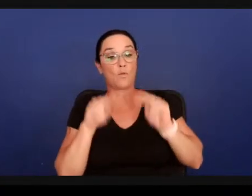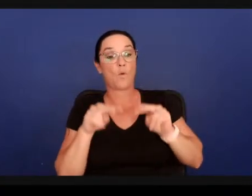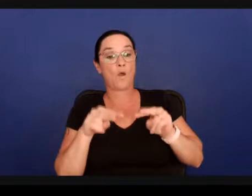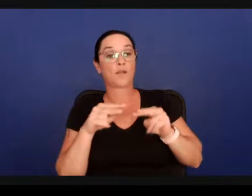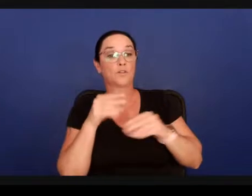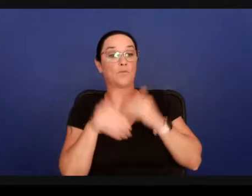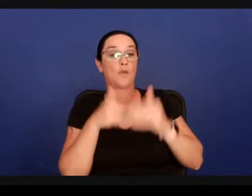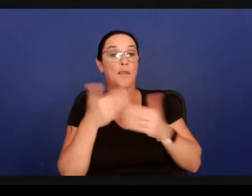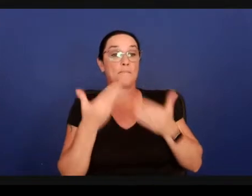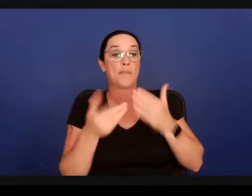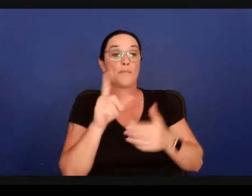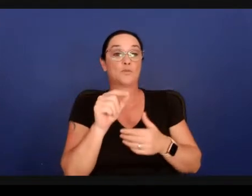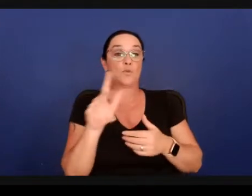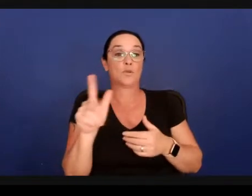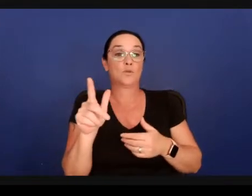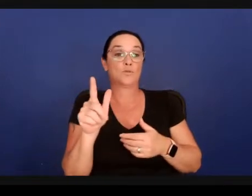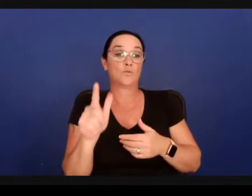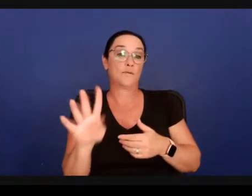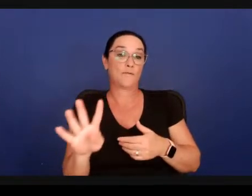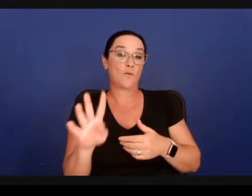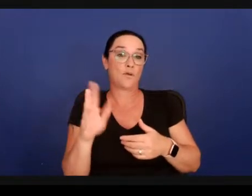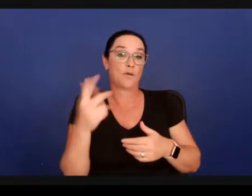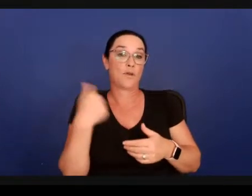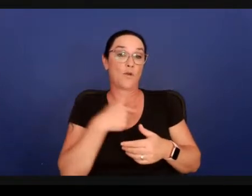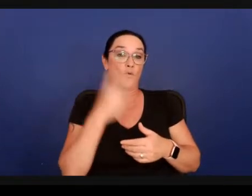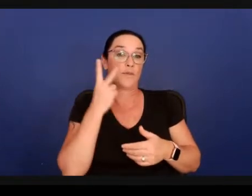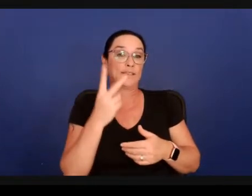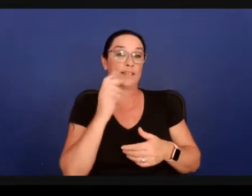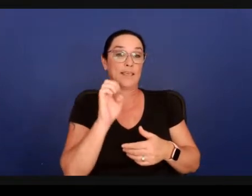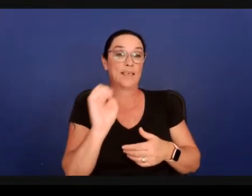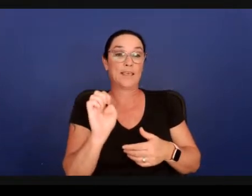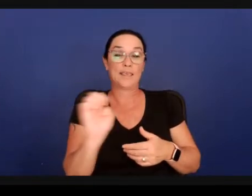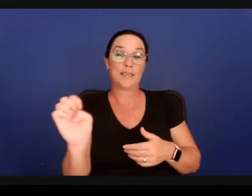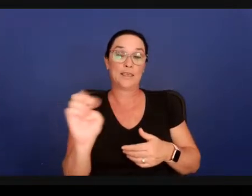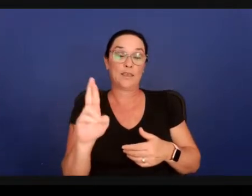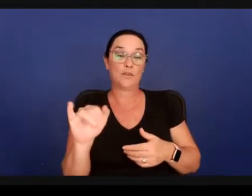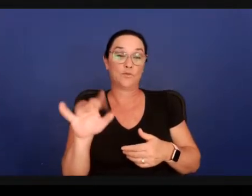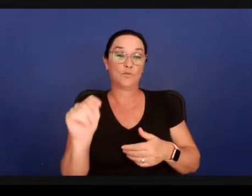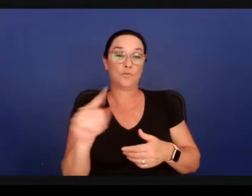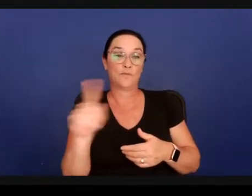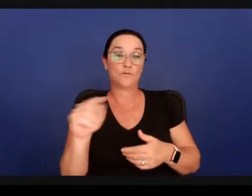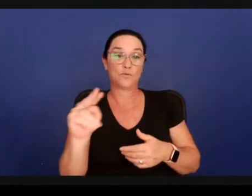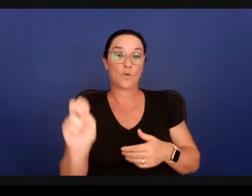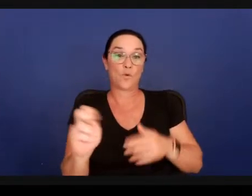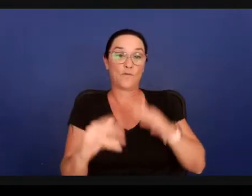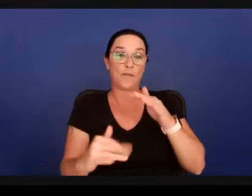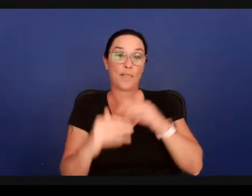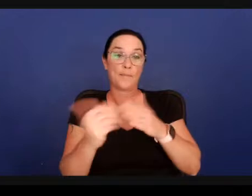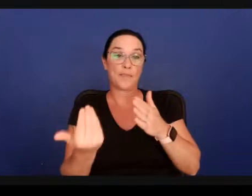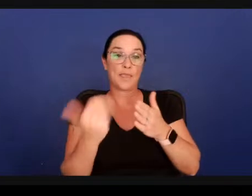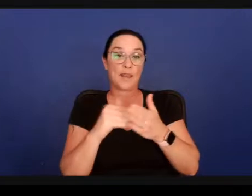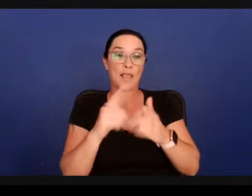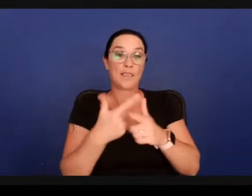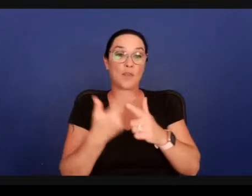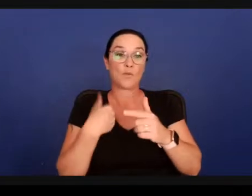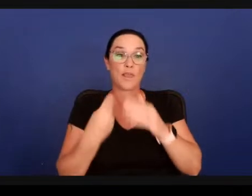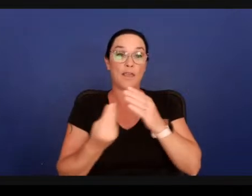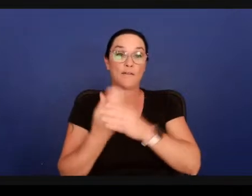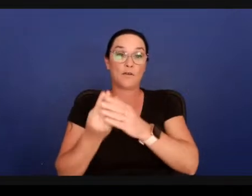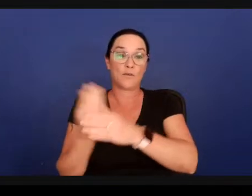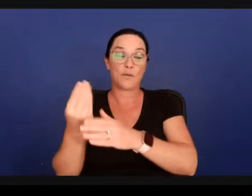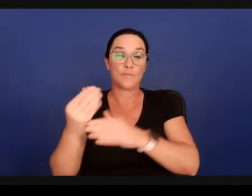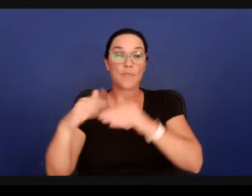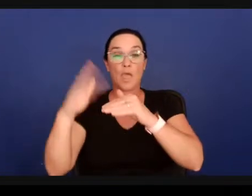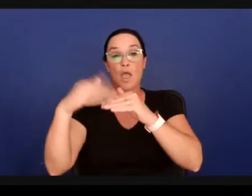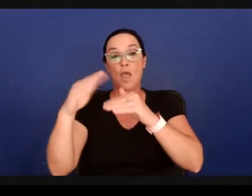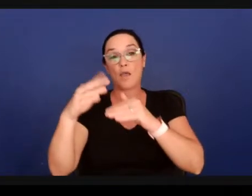2024 will be the year where we actually see the East Rift Zone start to fill again. And then eventually that would lead to more eruptions in the Upper East Rift